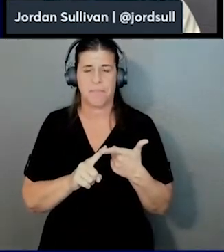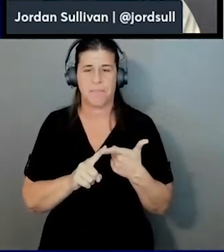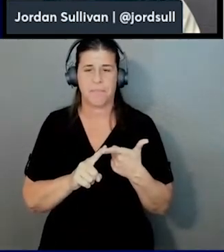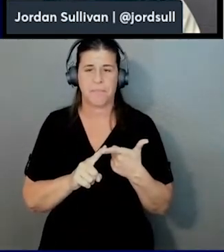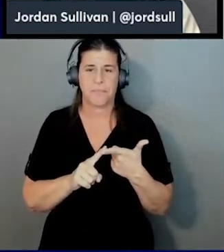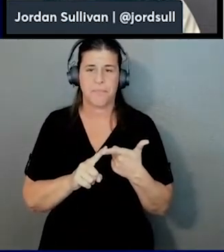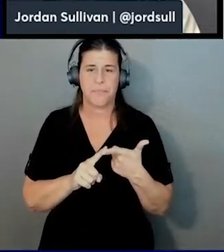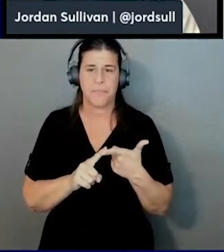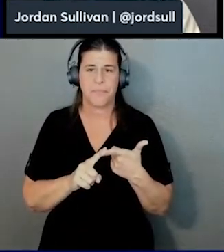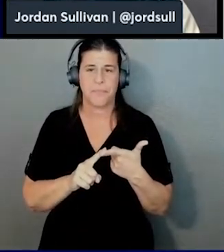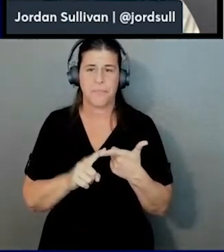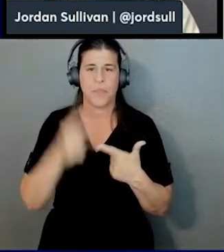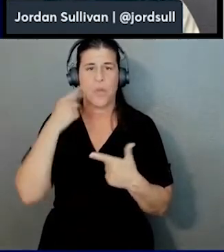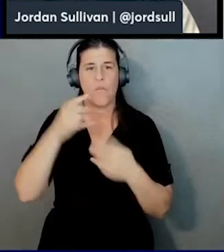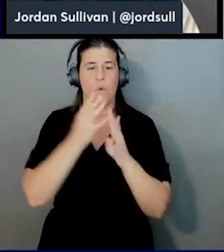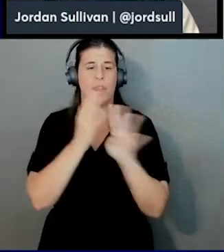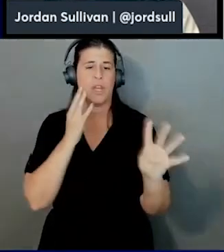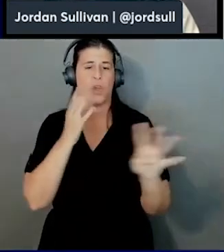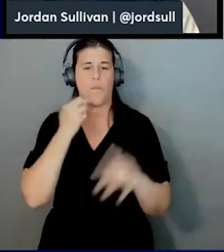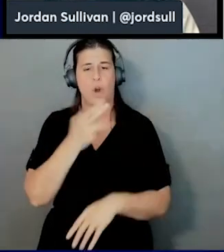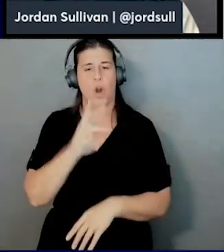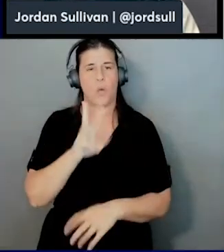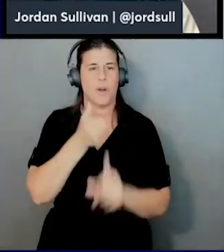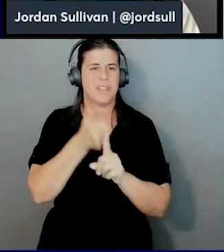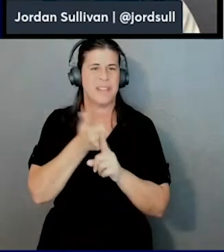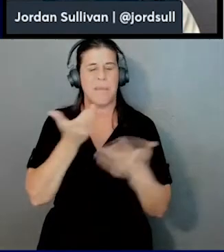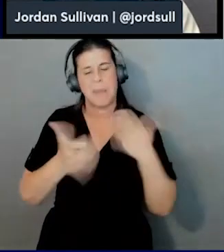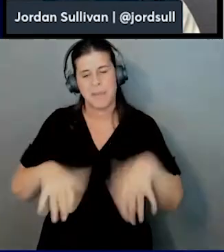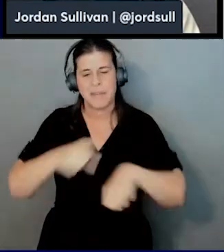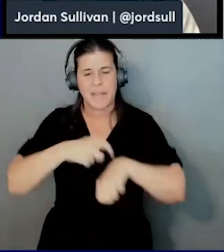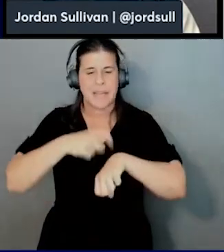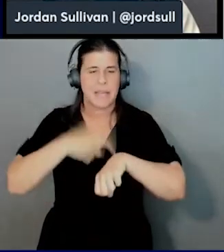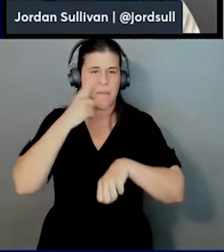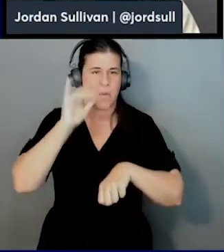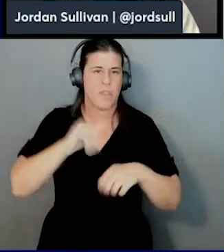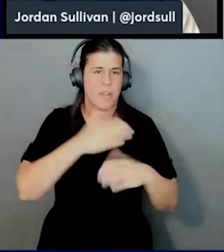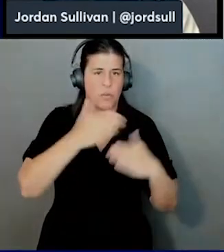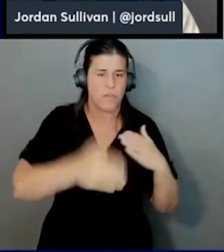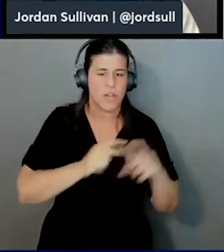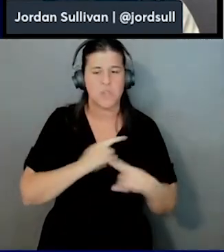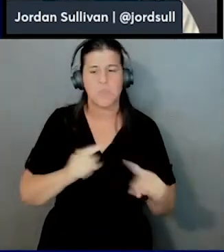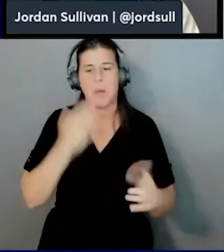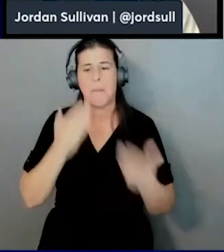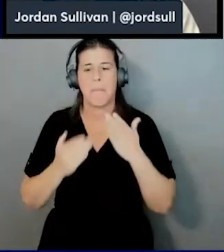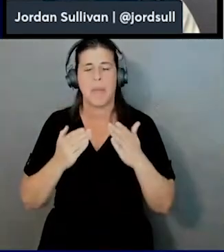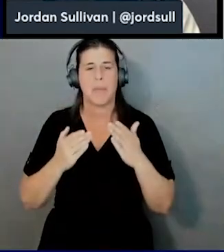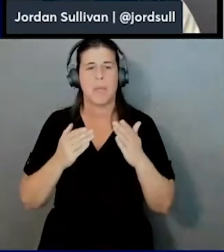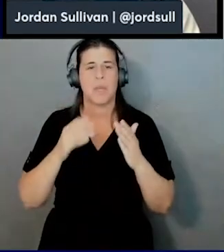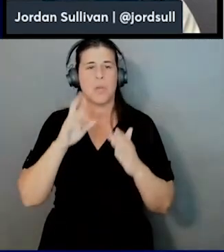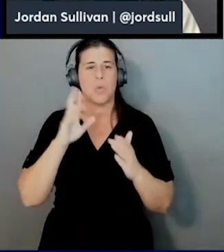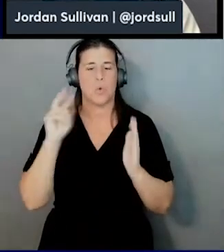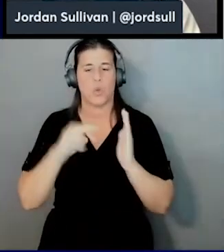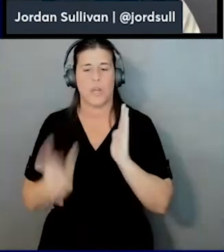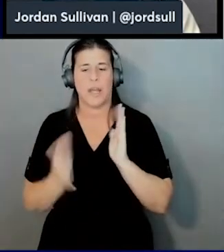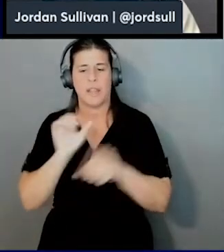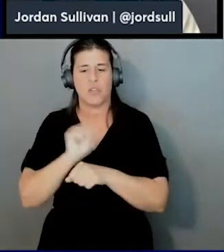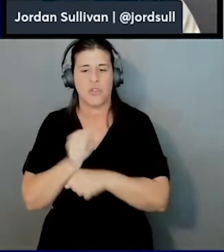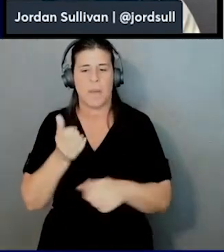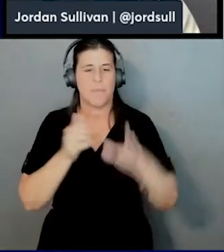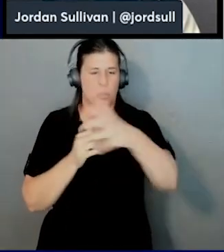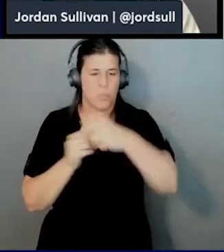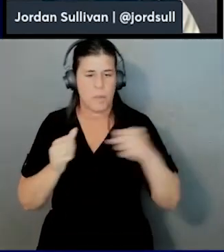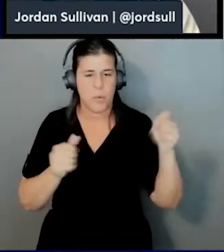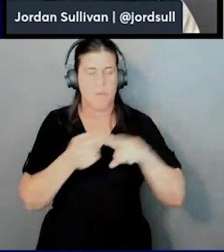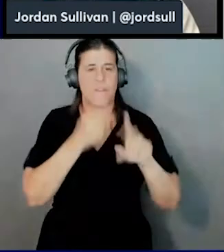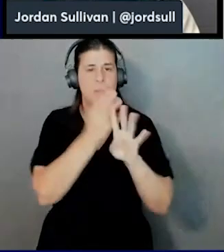queues for the hardware. It might take some time, so you want to probably retrieve the job out of the queue. So you